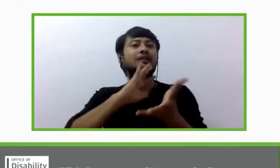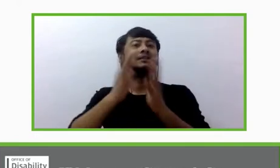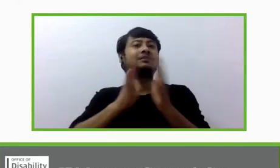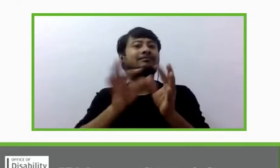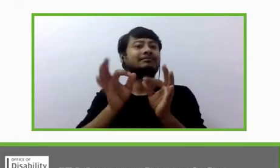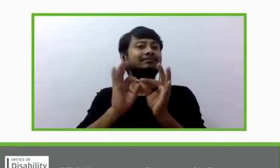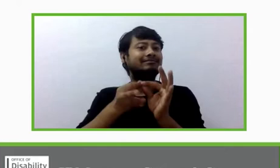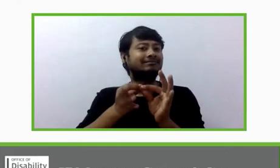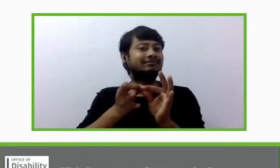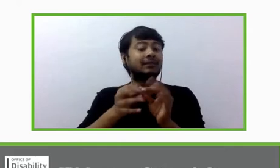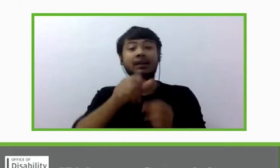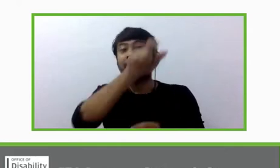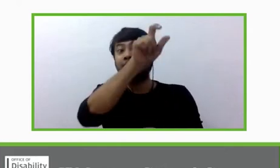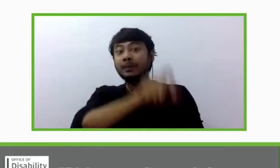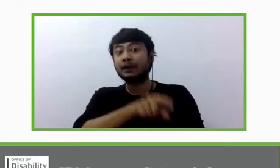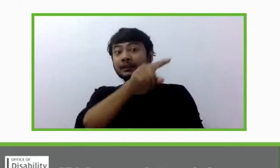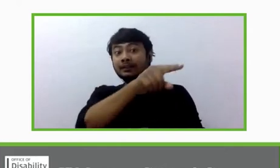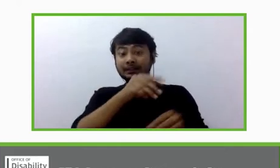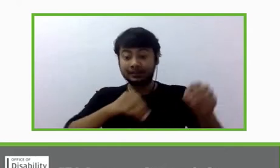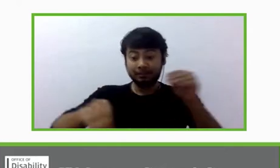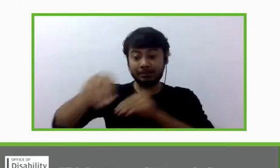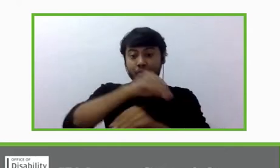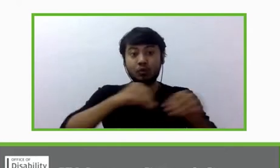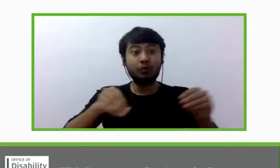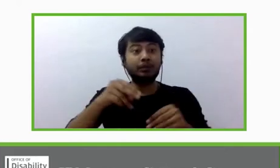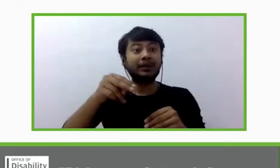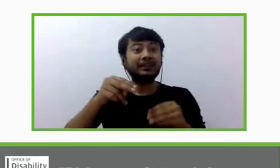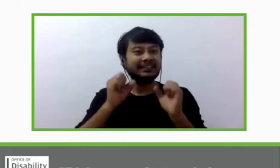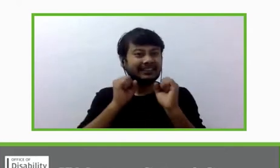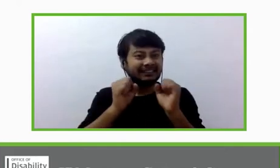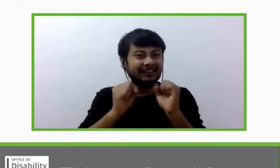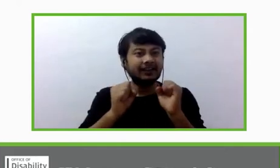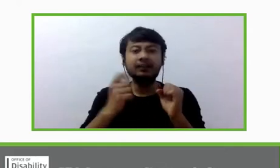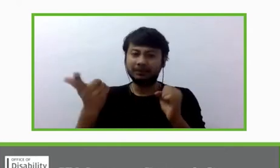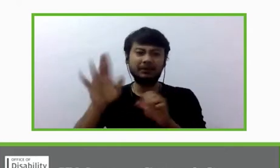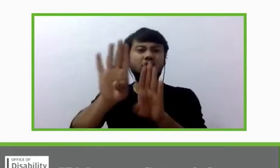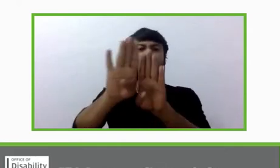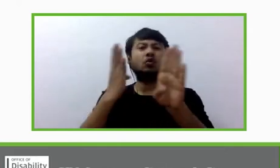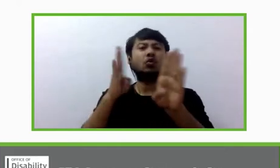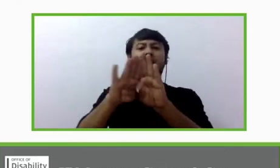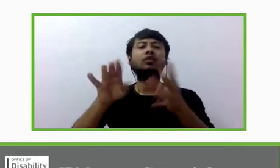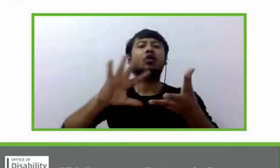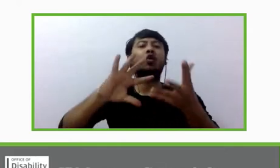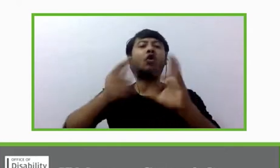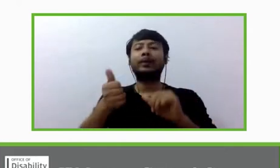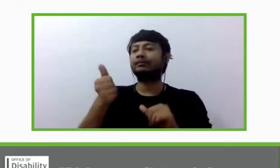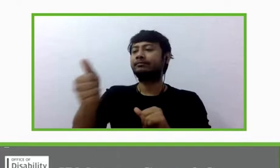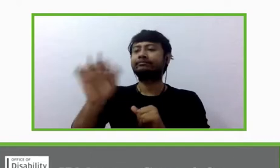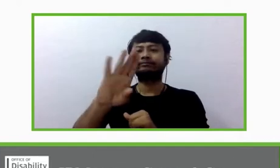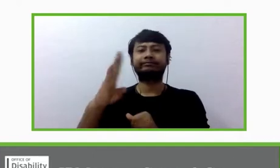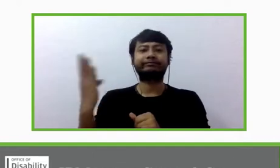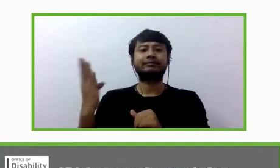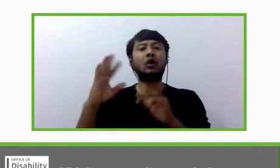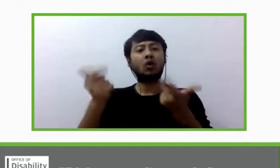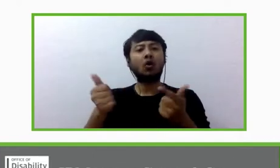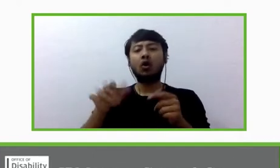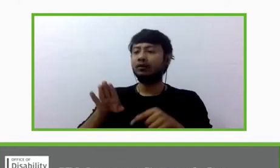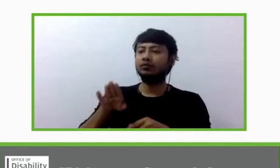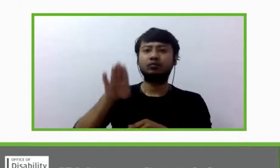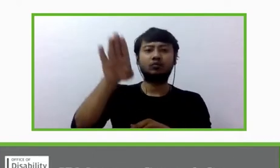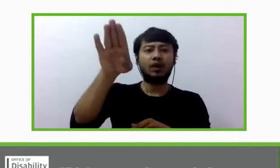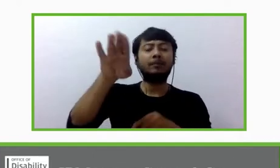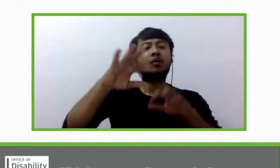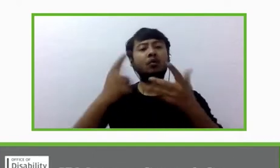mobility impaired, you may need automatic doors in a building or ramps or elevators. If you have